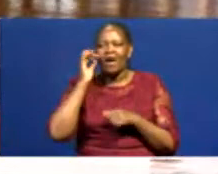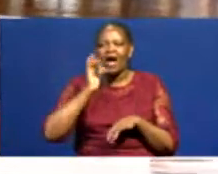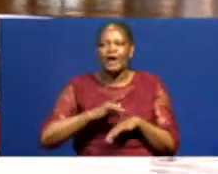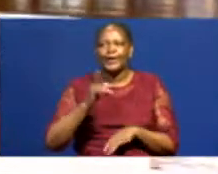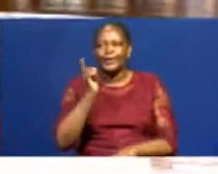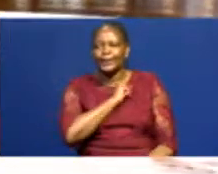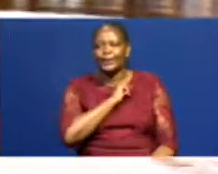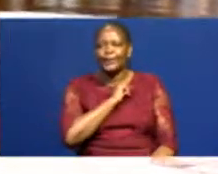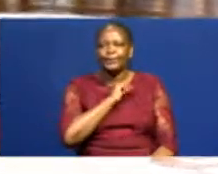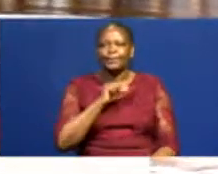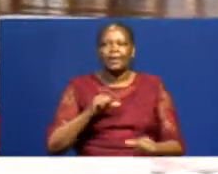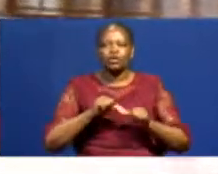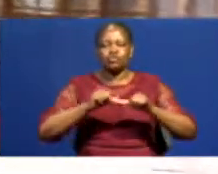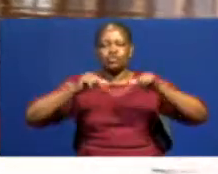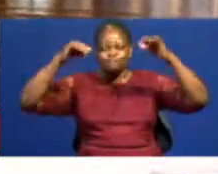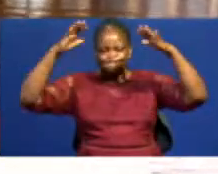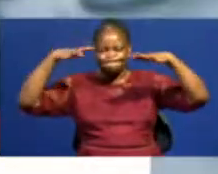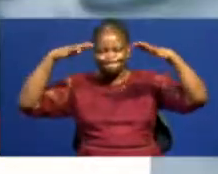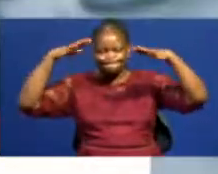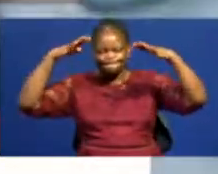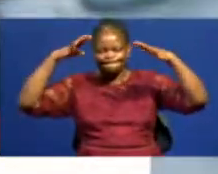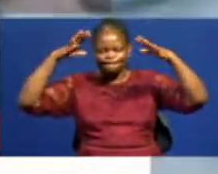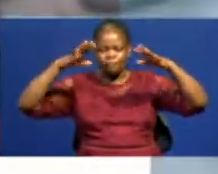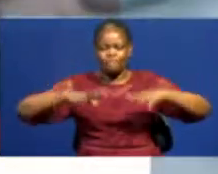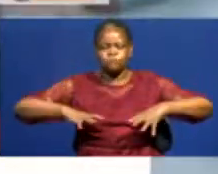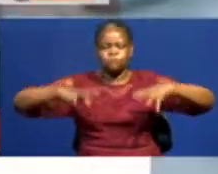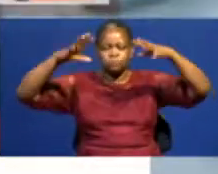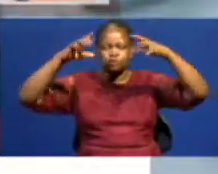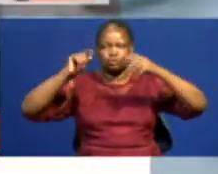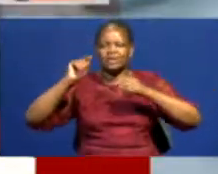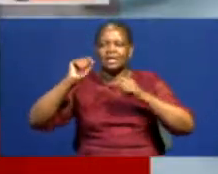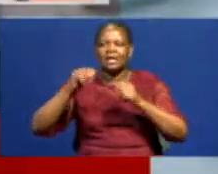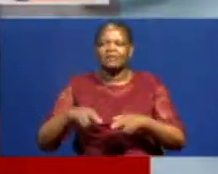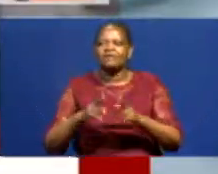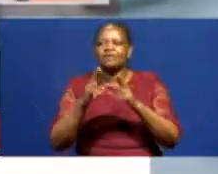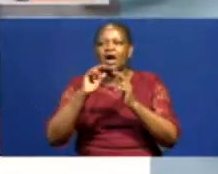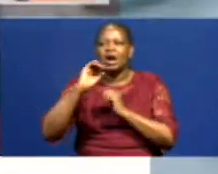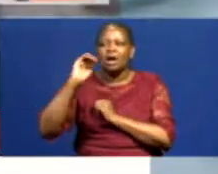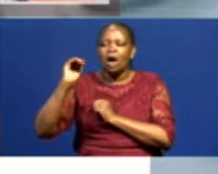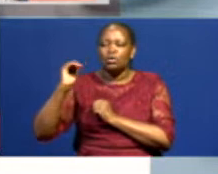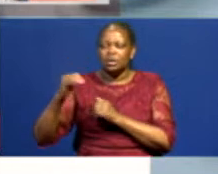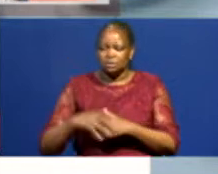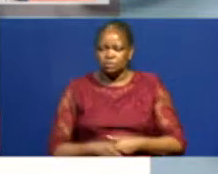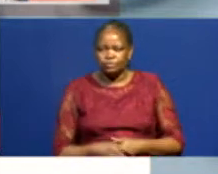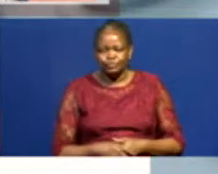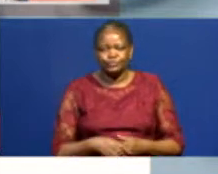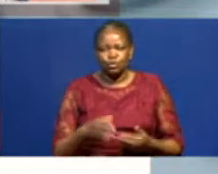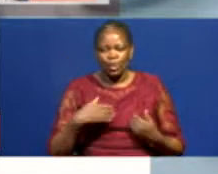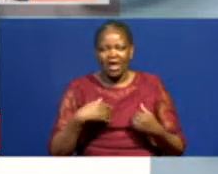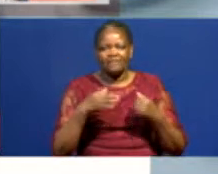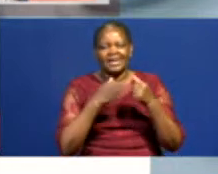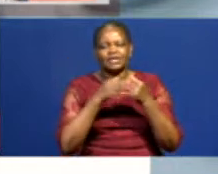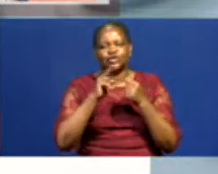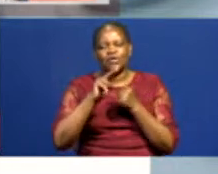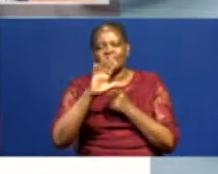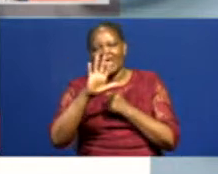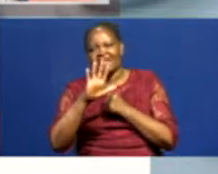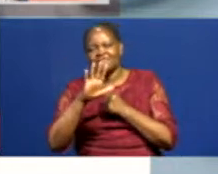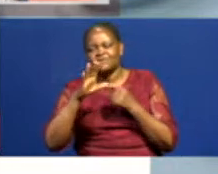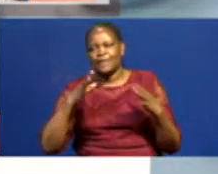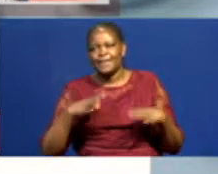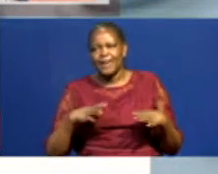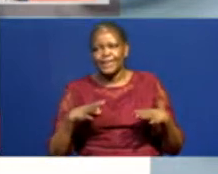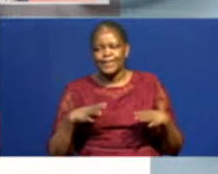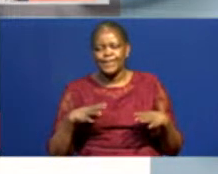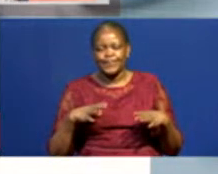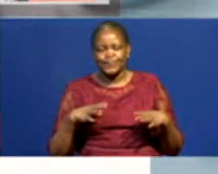by the ongoing floods in Tana River County. So far for Tana River, yes, we have 825 people,